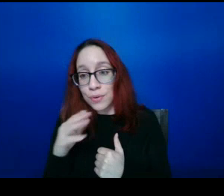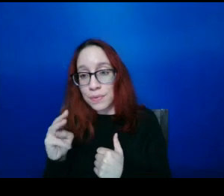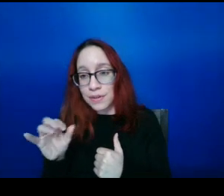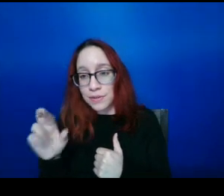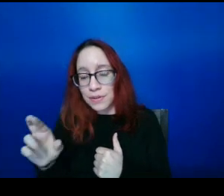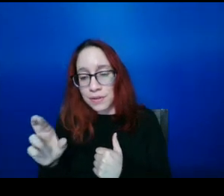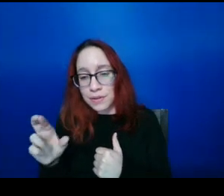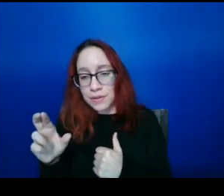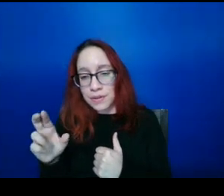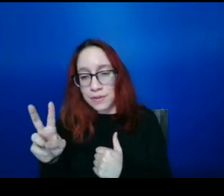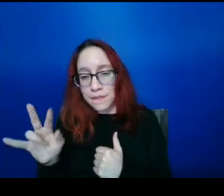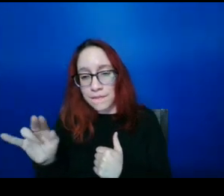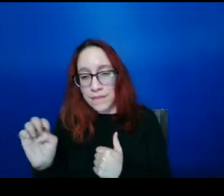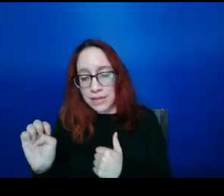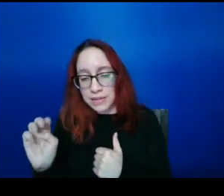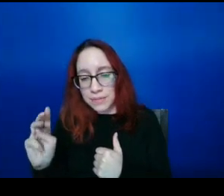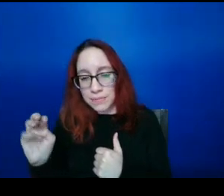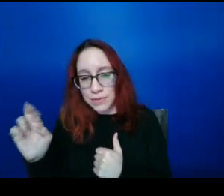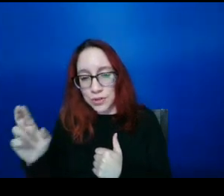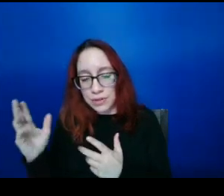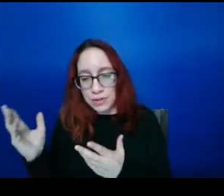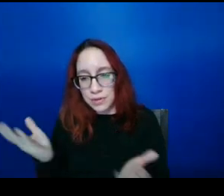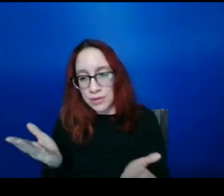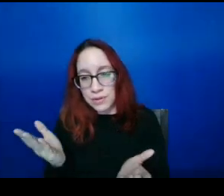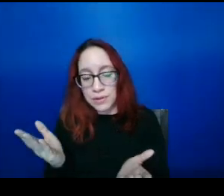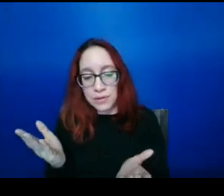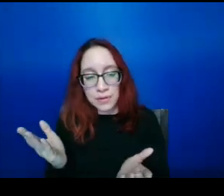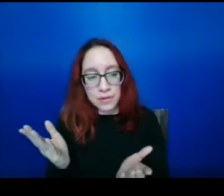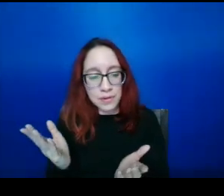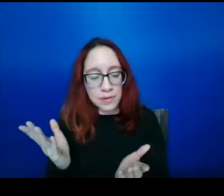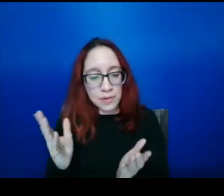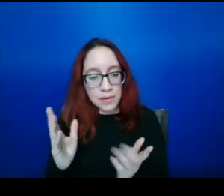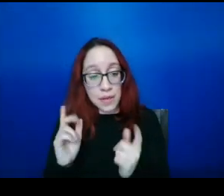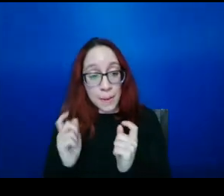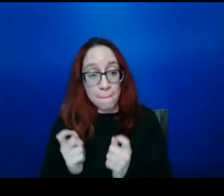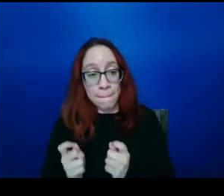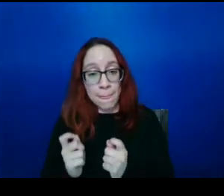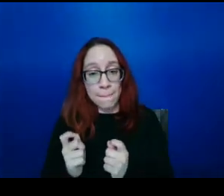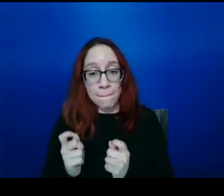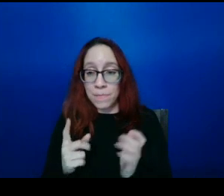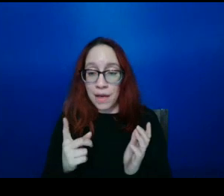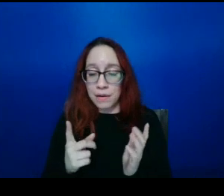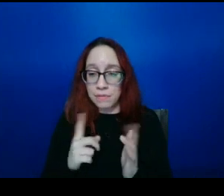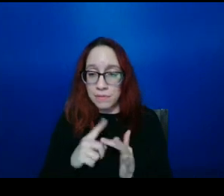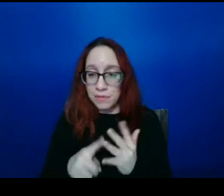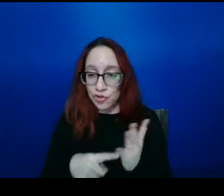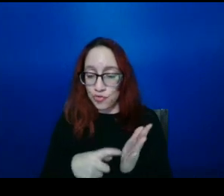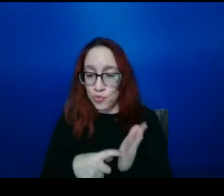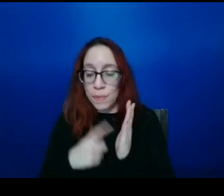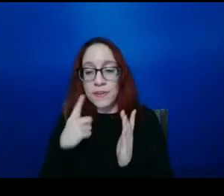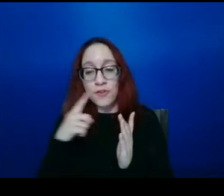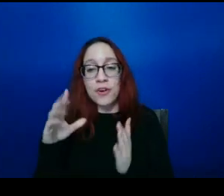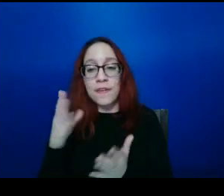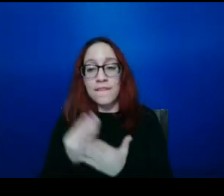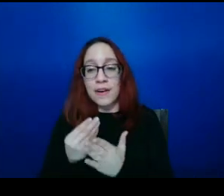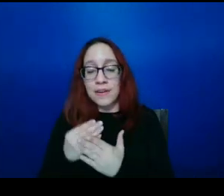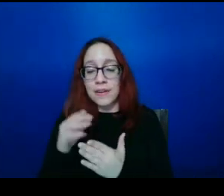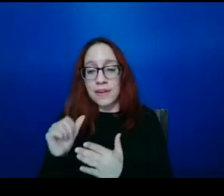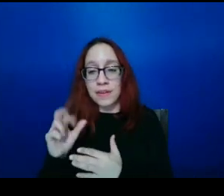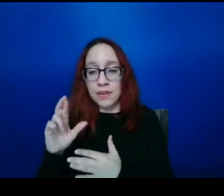Mayor, Commissioners. So this item is being brought back to update the eligibility requirements as well as the funding amount for our